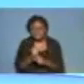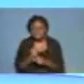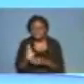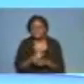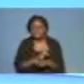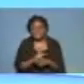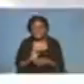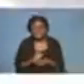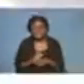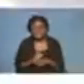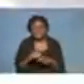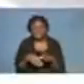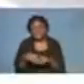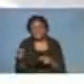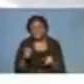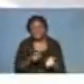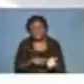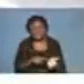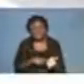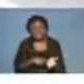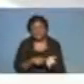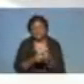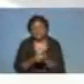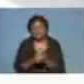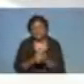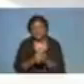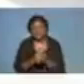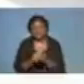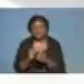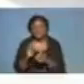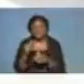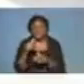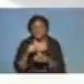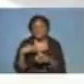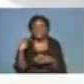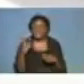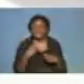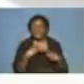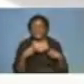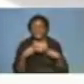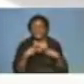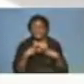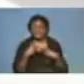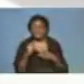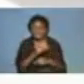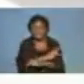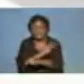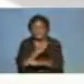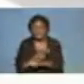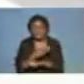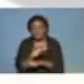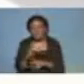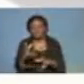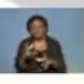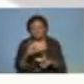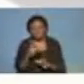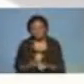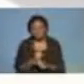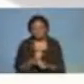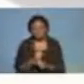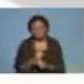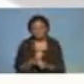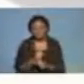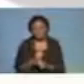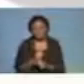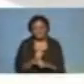red. We have the power of seizure, and we exercise that. The businesses are